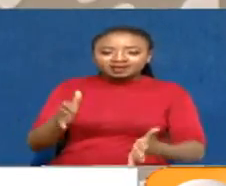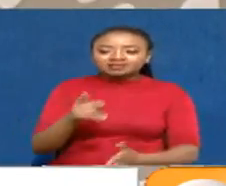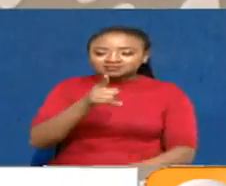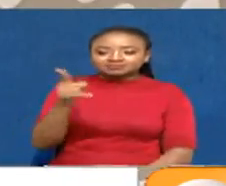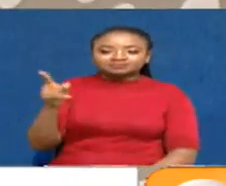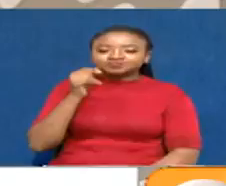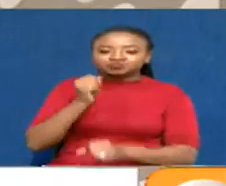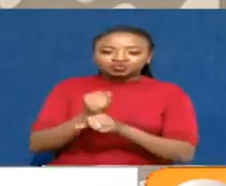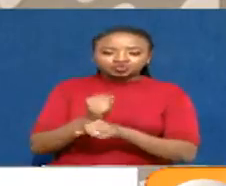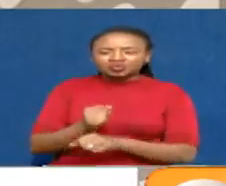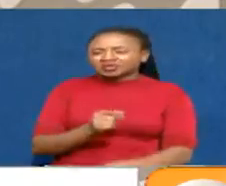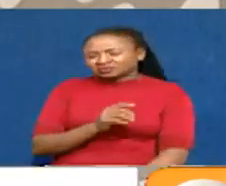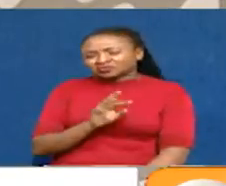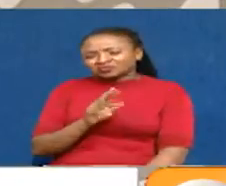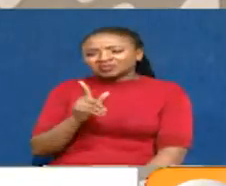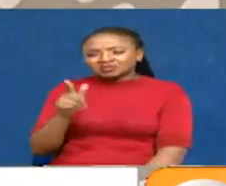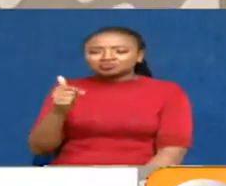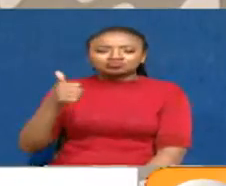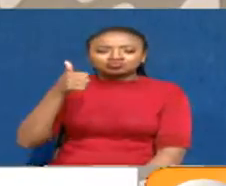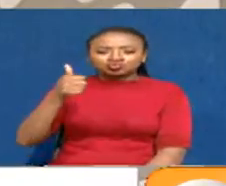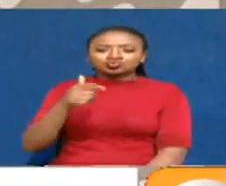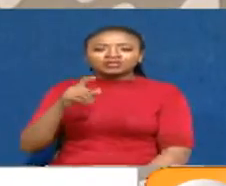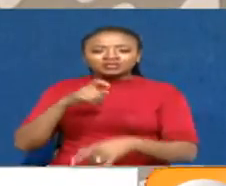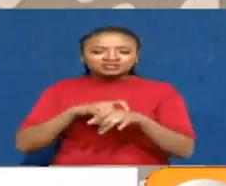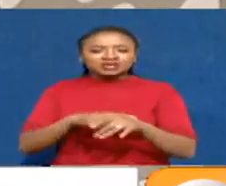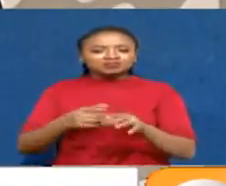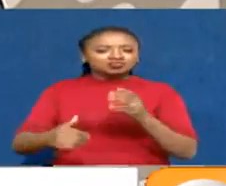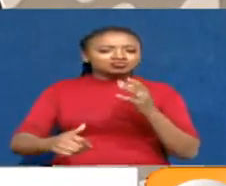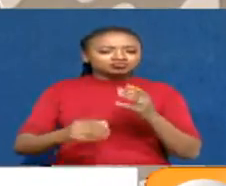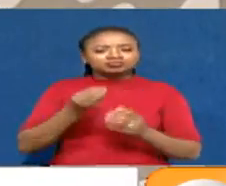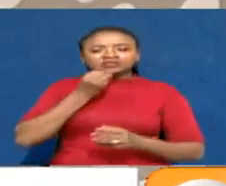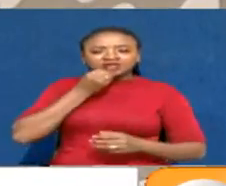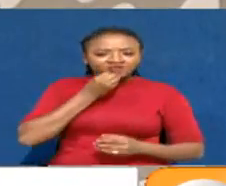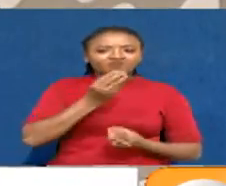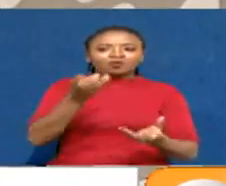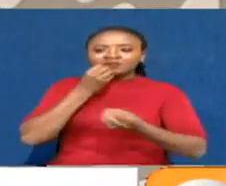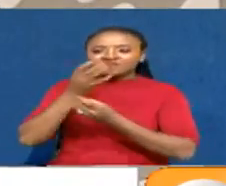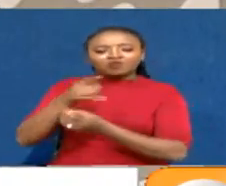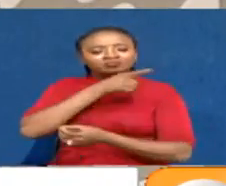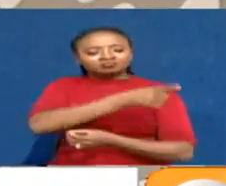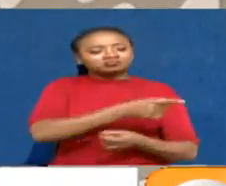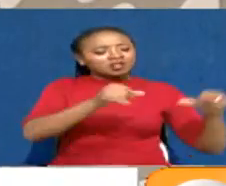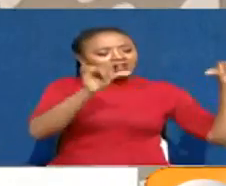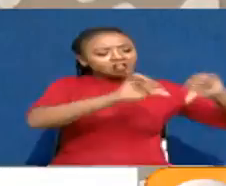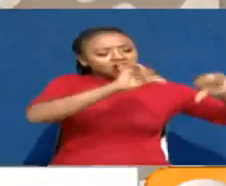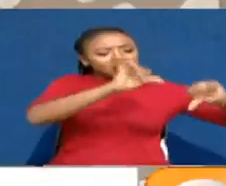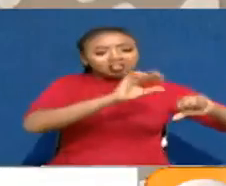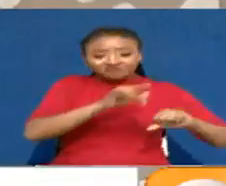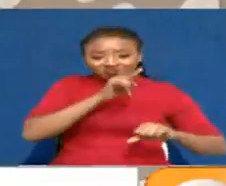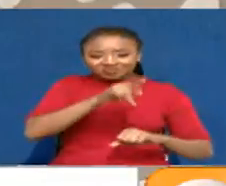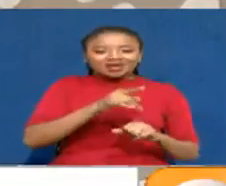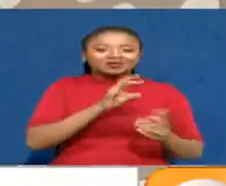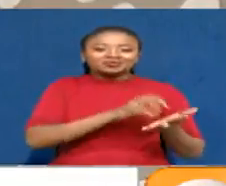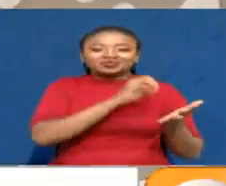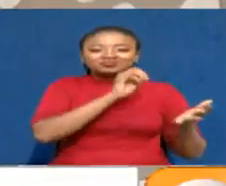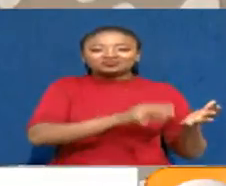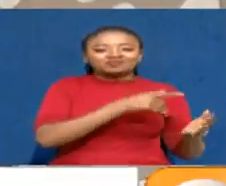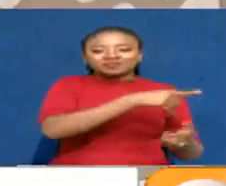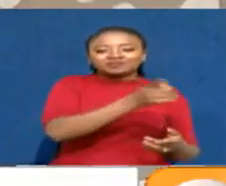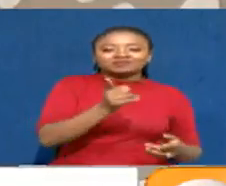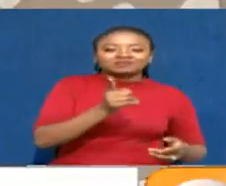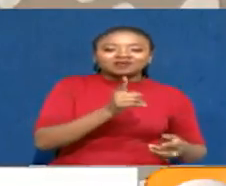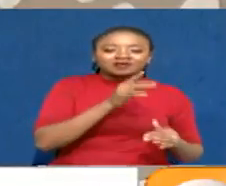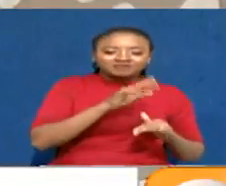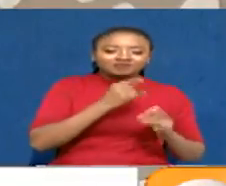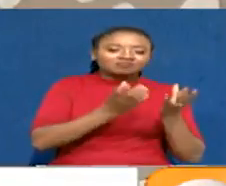people, these bad characters. That is one way of actually being able to remove them from the business space. Yeah. Because all we